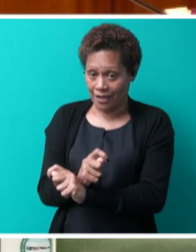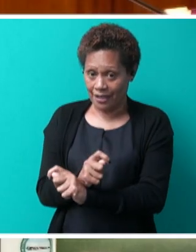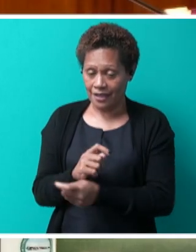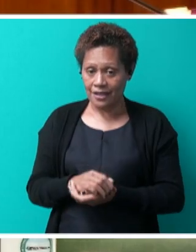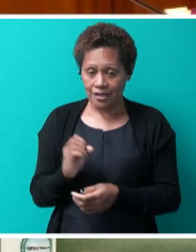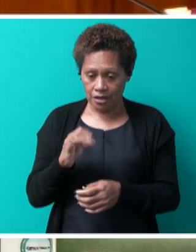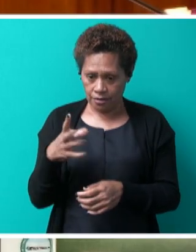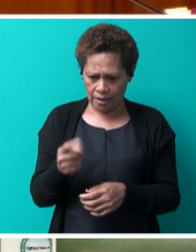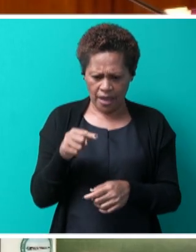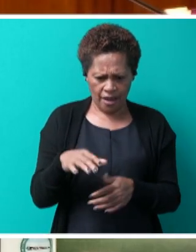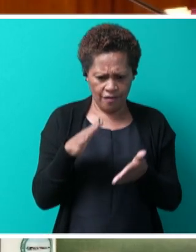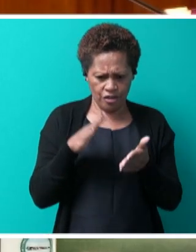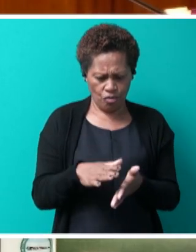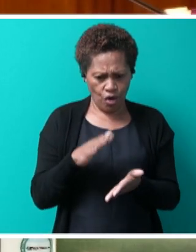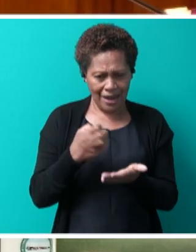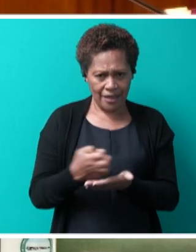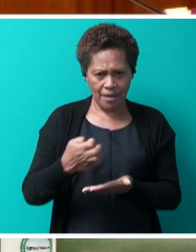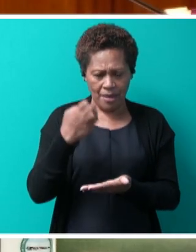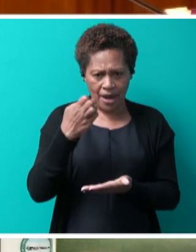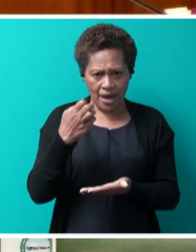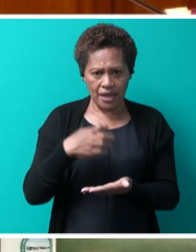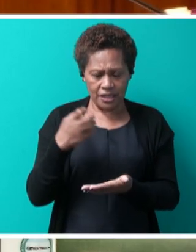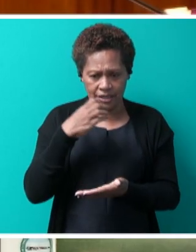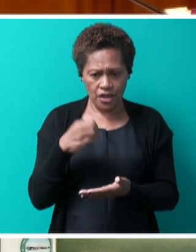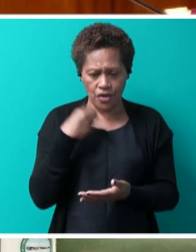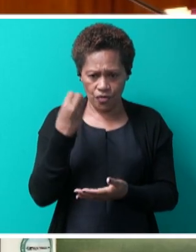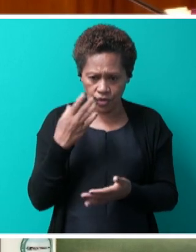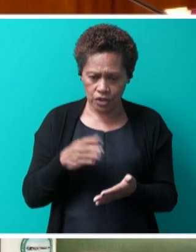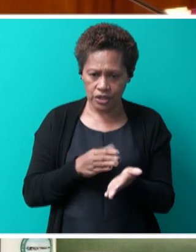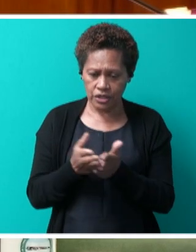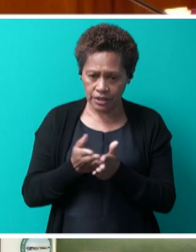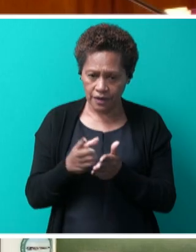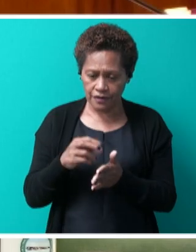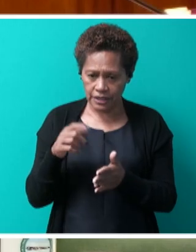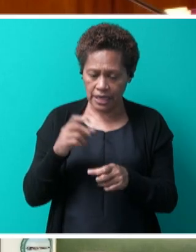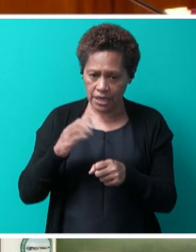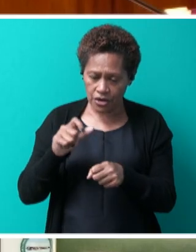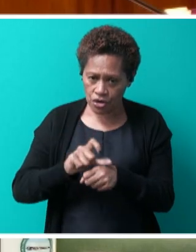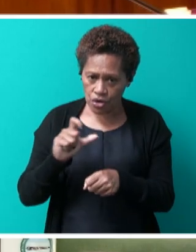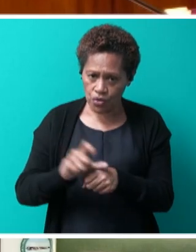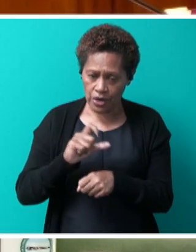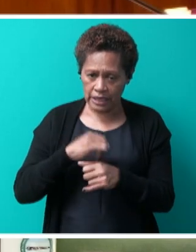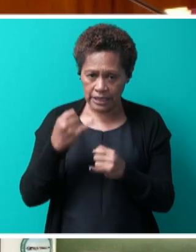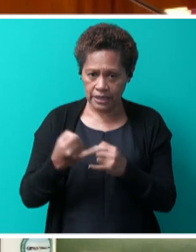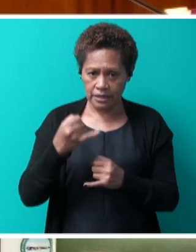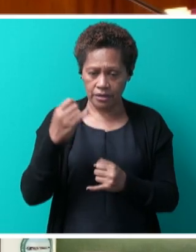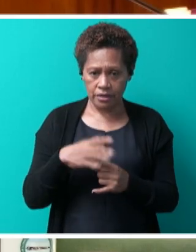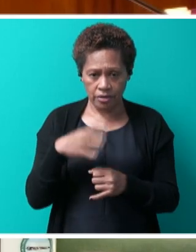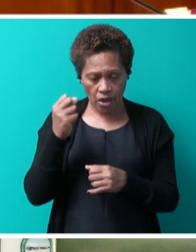by small-scale enterprise in retail, food services, and creative industries, demonstrating strong